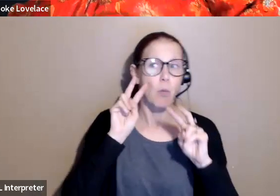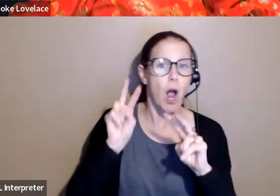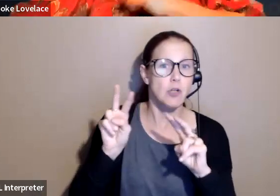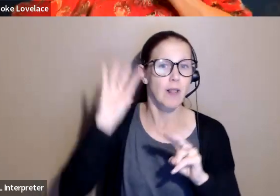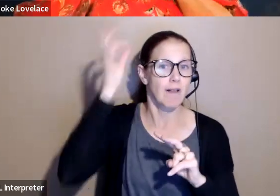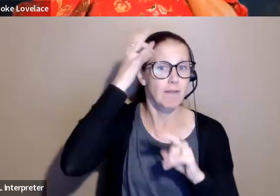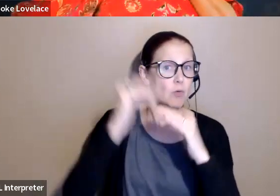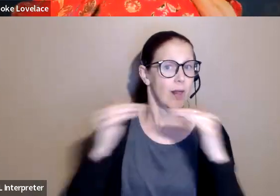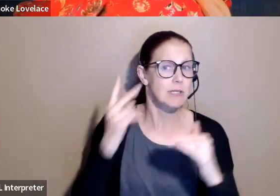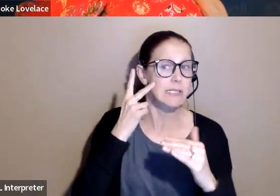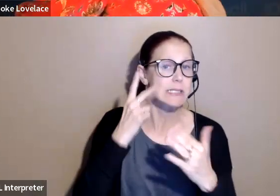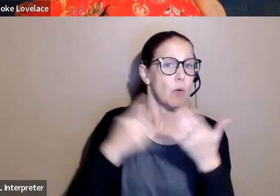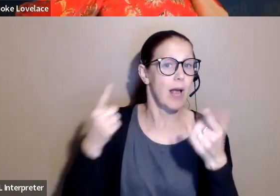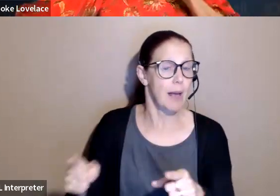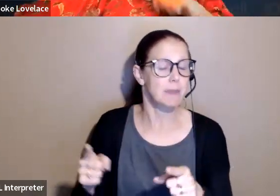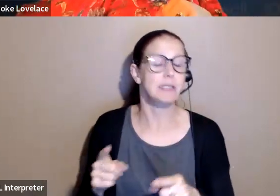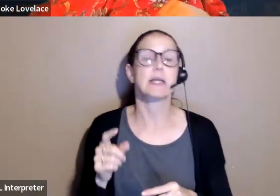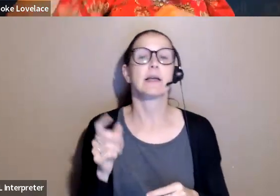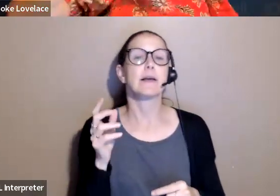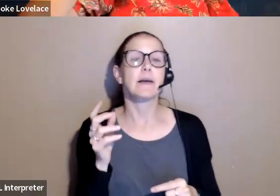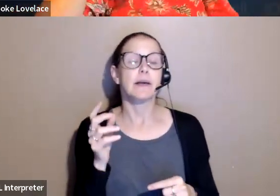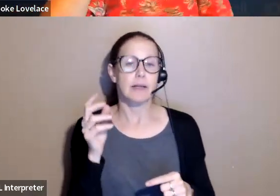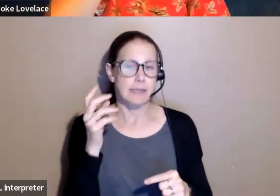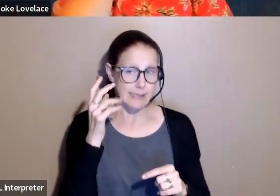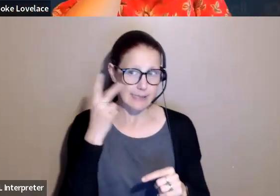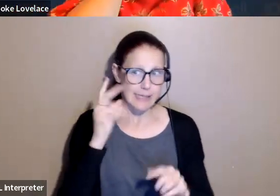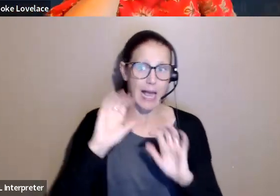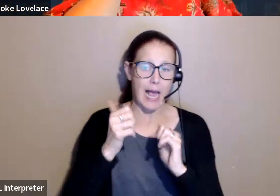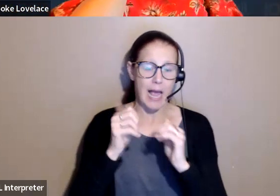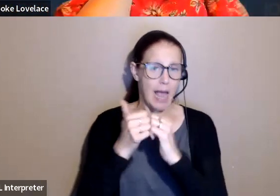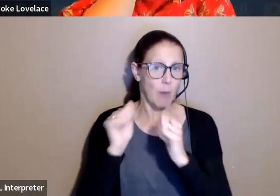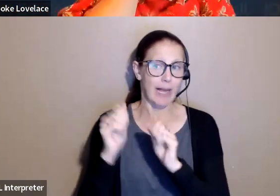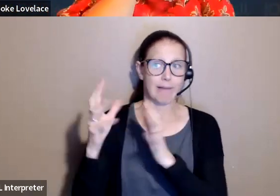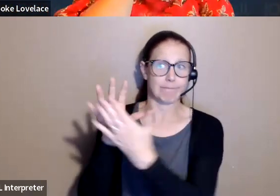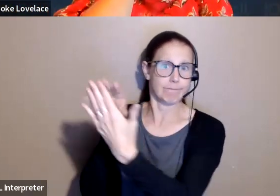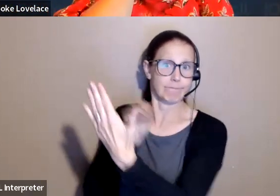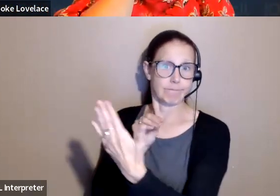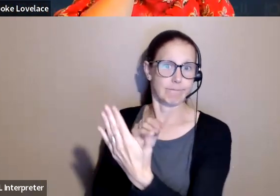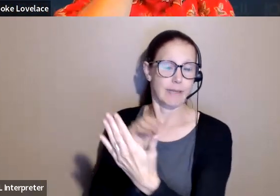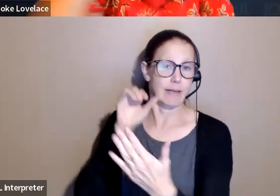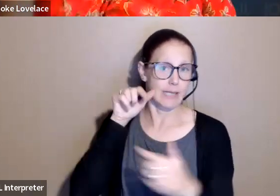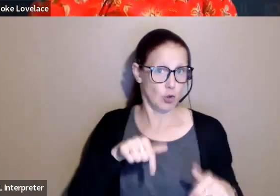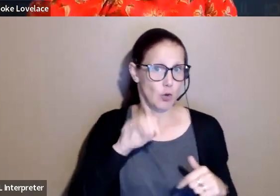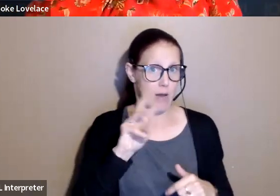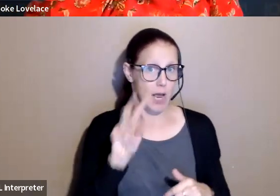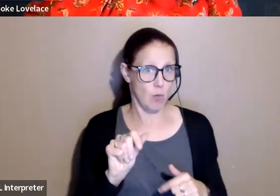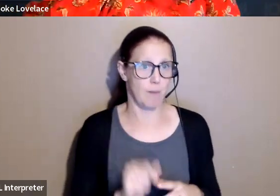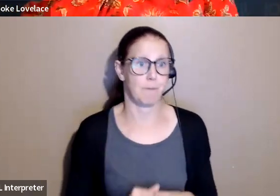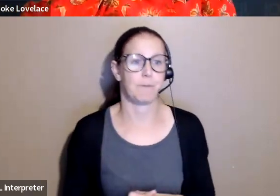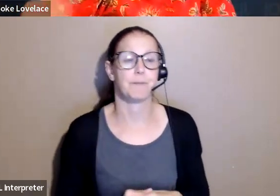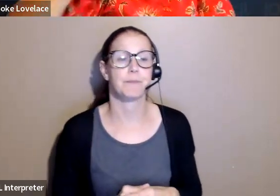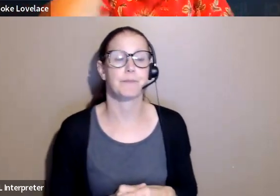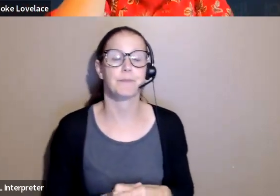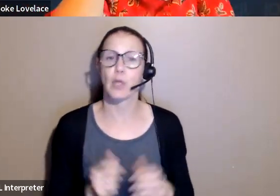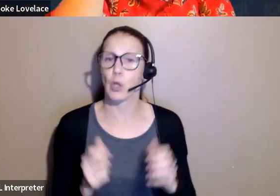also looking at how we can complement or mirror that maybe in Iowa. Along